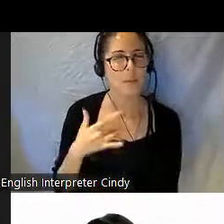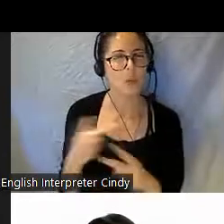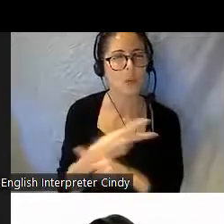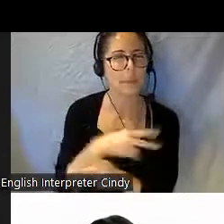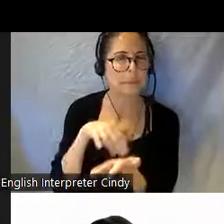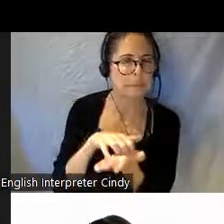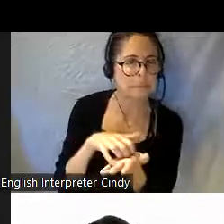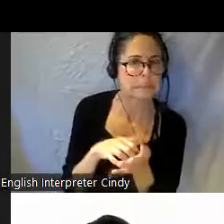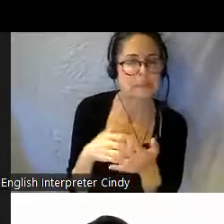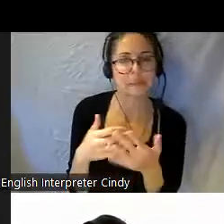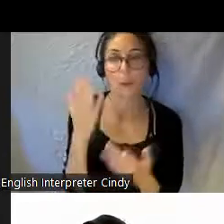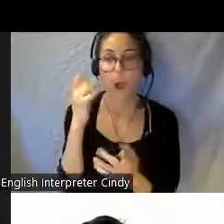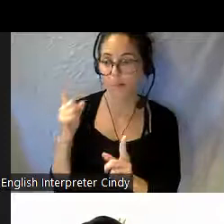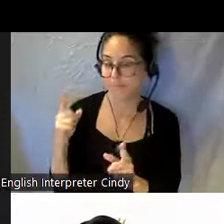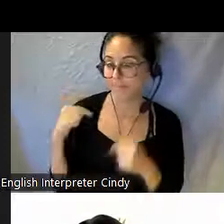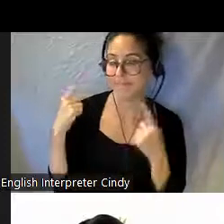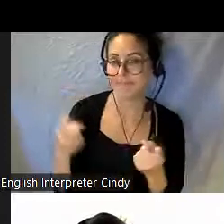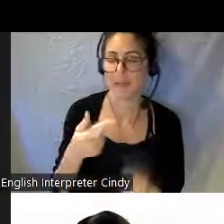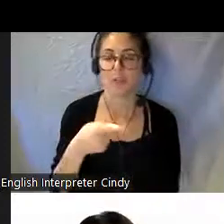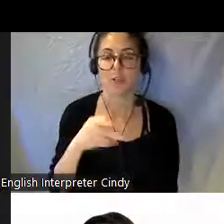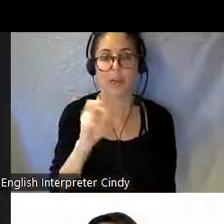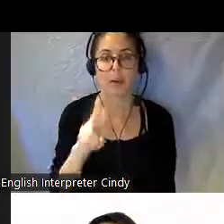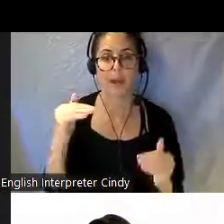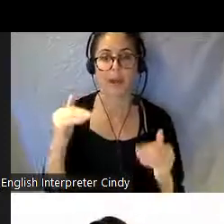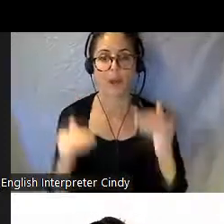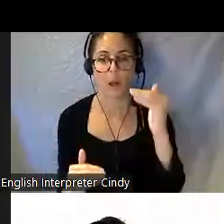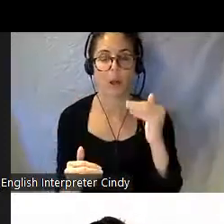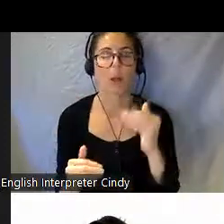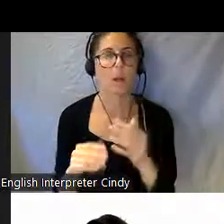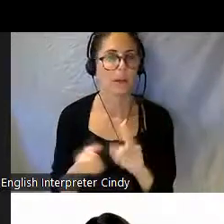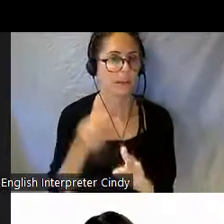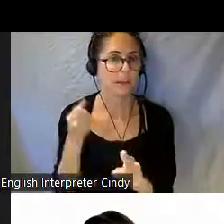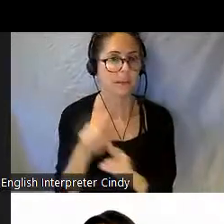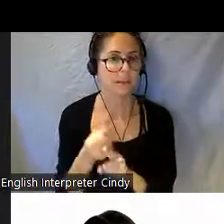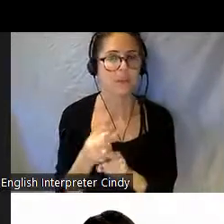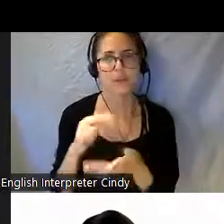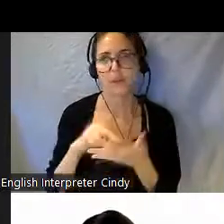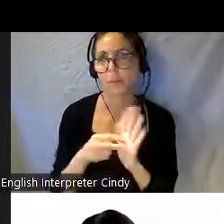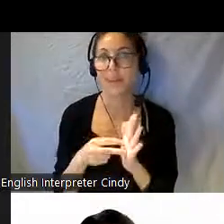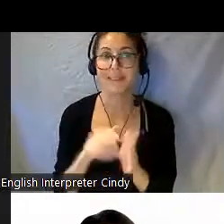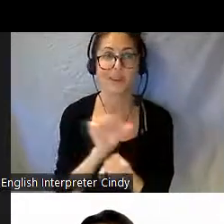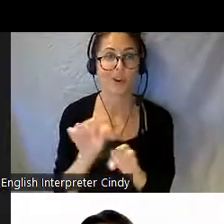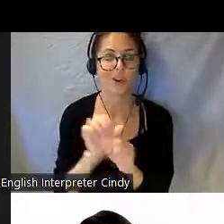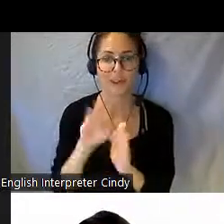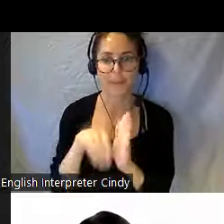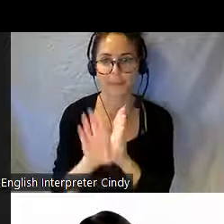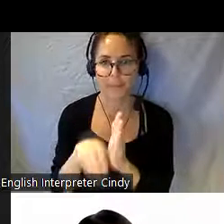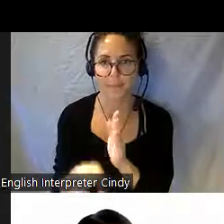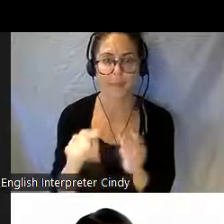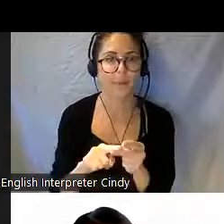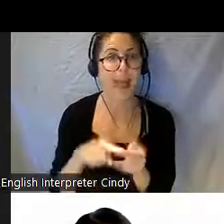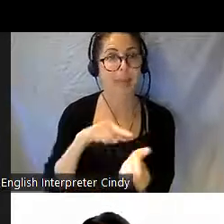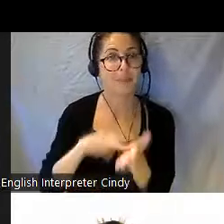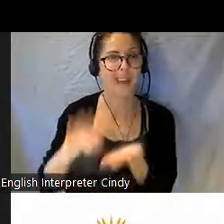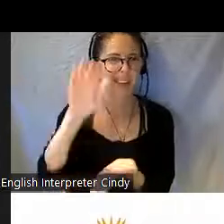position because of a lifelong impact of gender inequality. So more precarious jobs, less paying jobs, and the gender pay